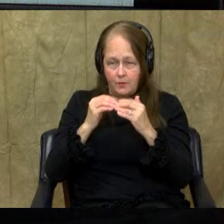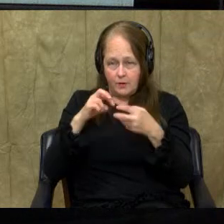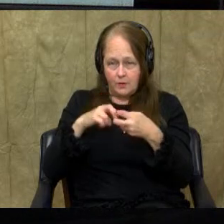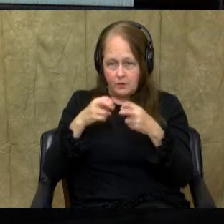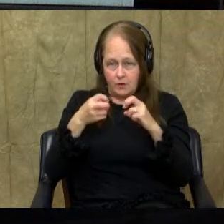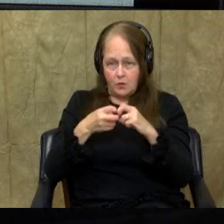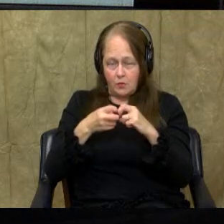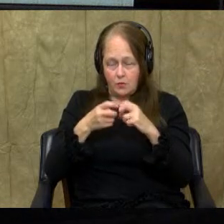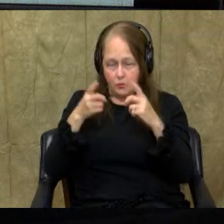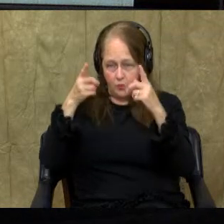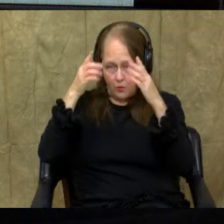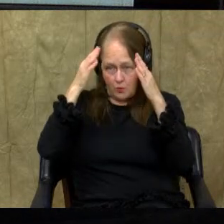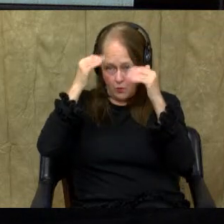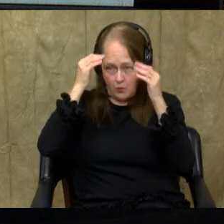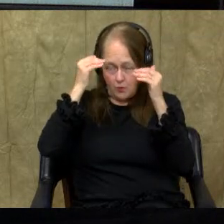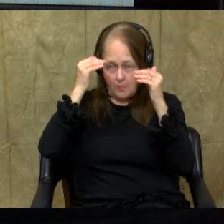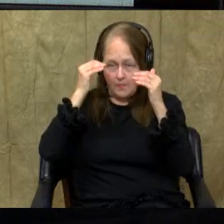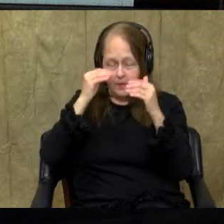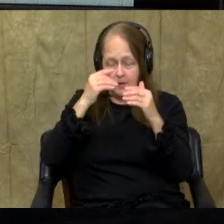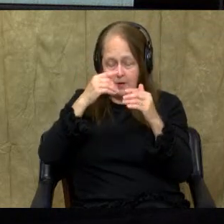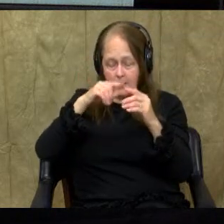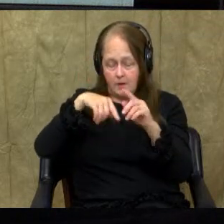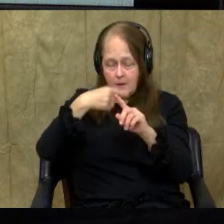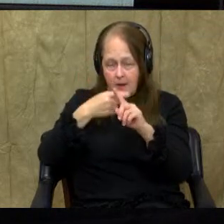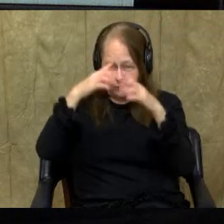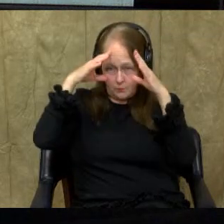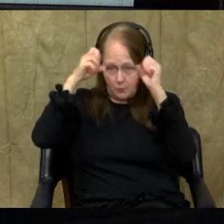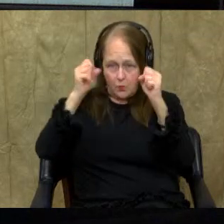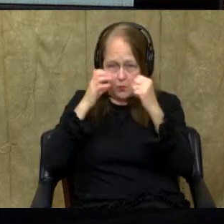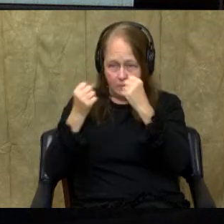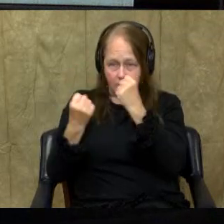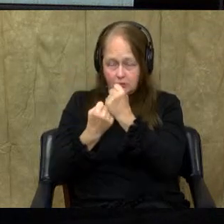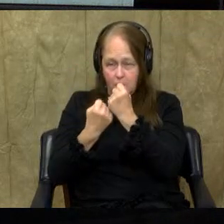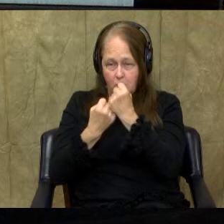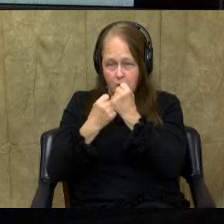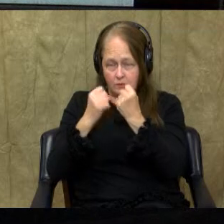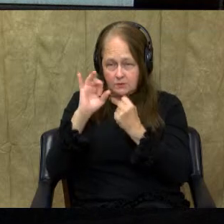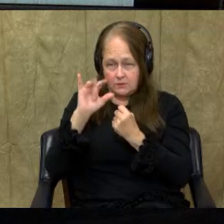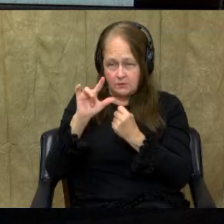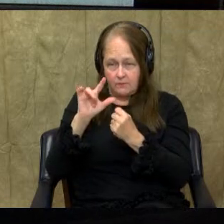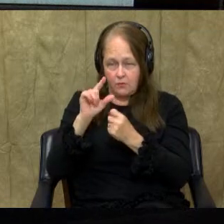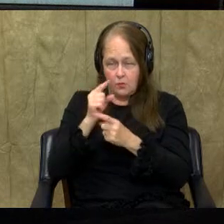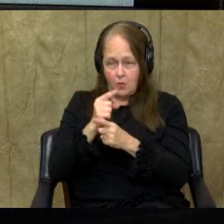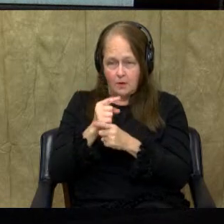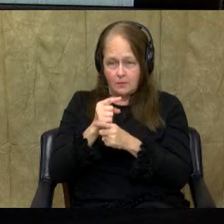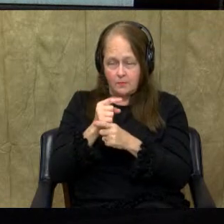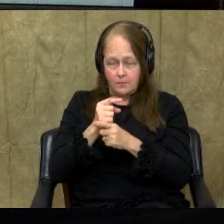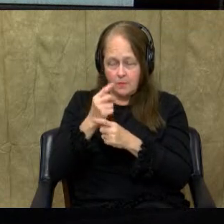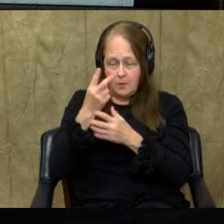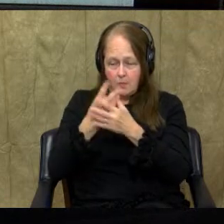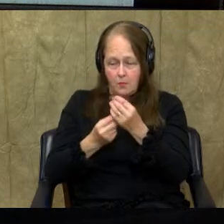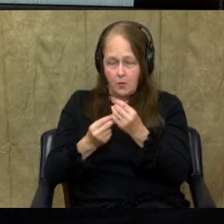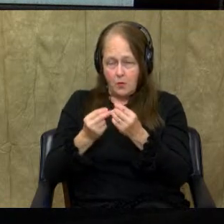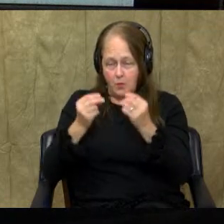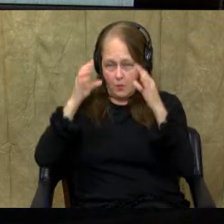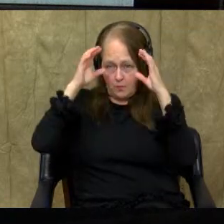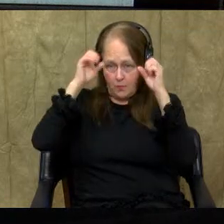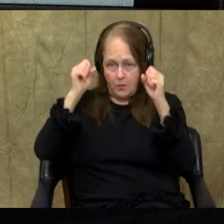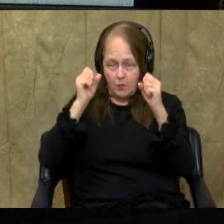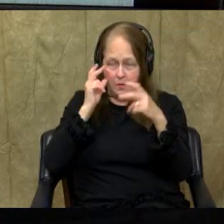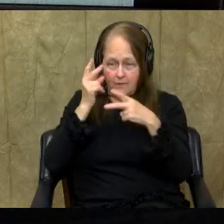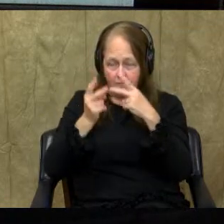Now, if you have your packet, make sure that you have the one that is labeled Section 2, the Civil Rights Movement. There are